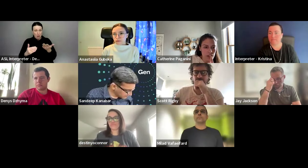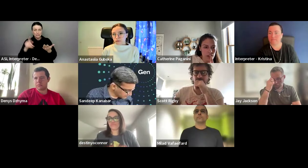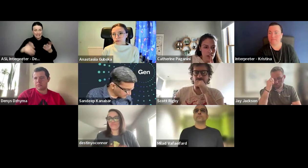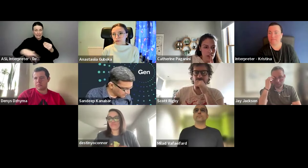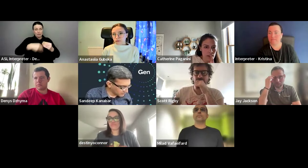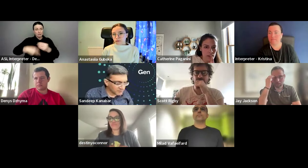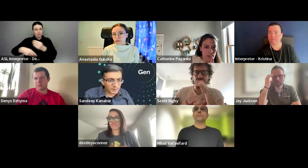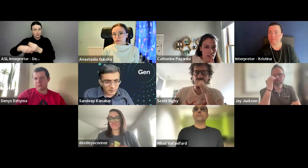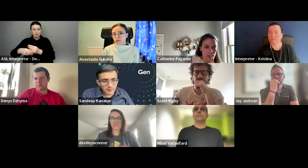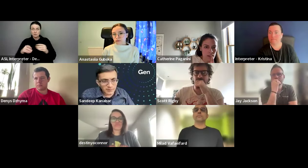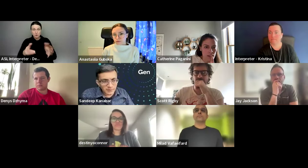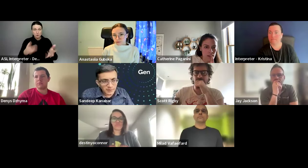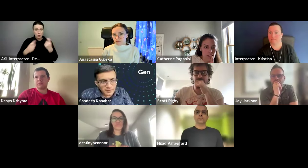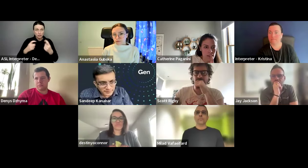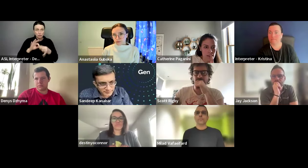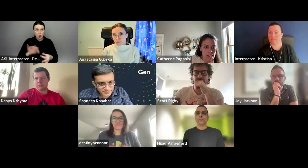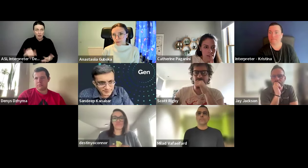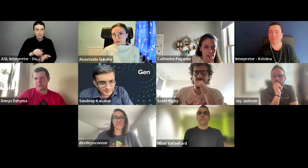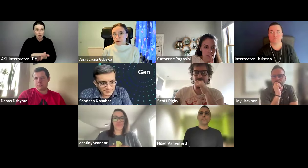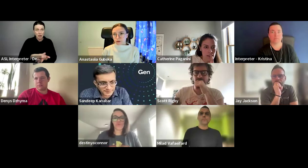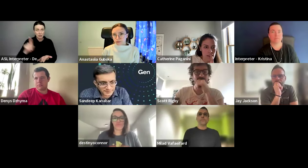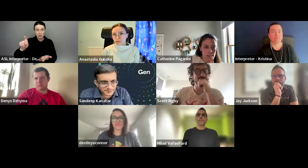regarding the messaging doc?